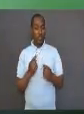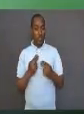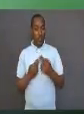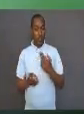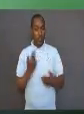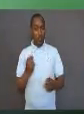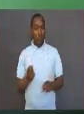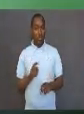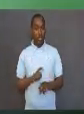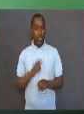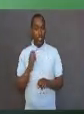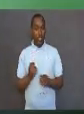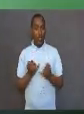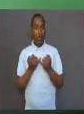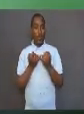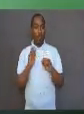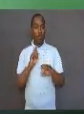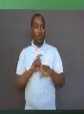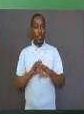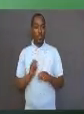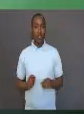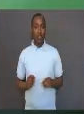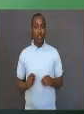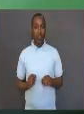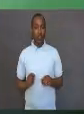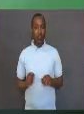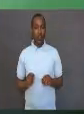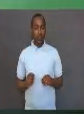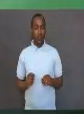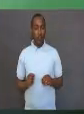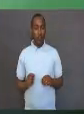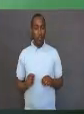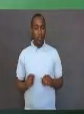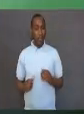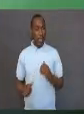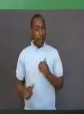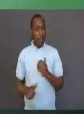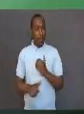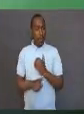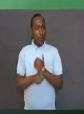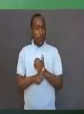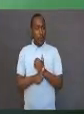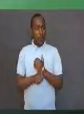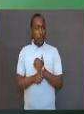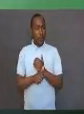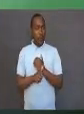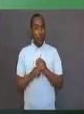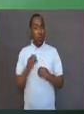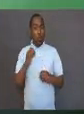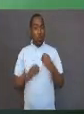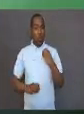multiply in our bodies. The harmful organisms produce